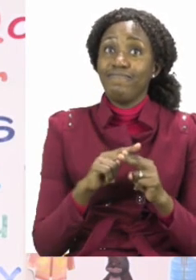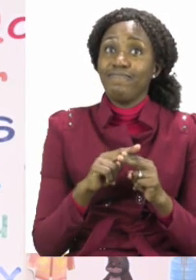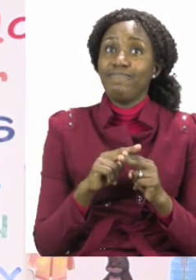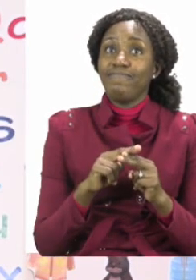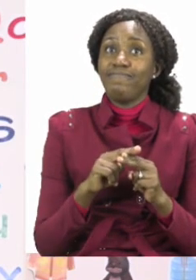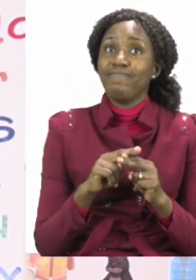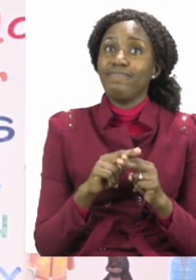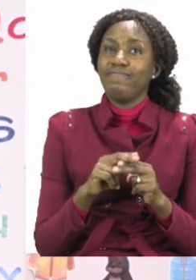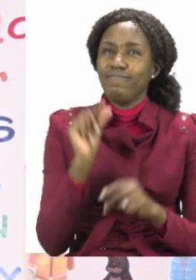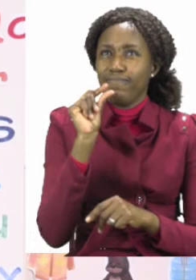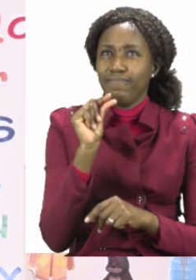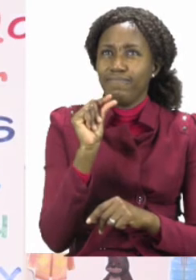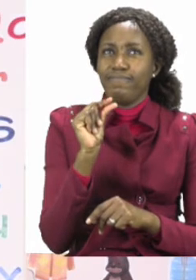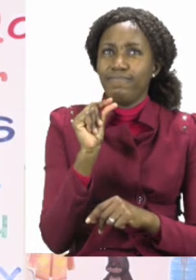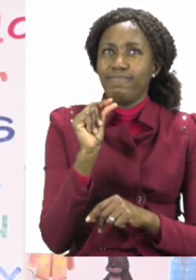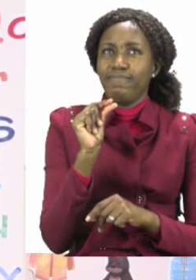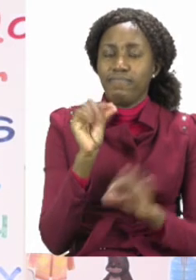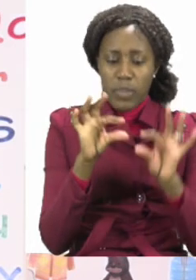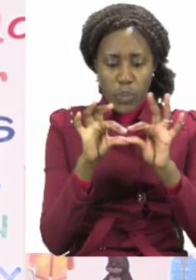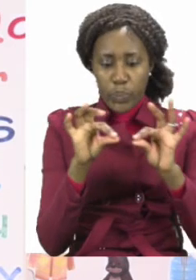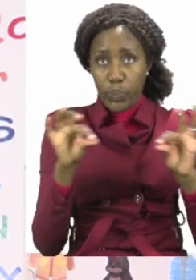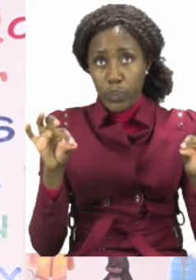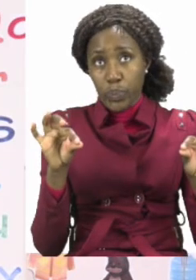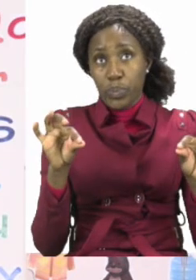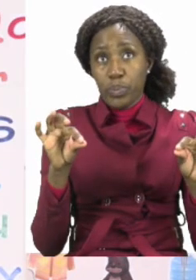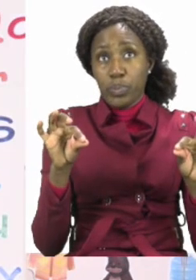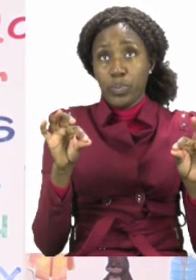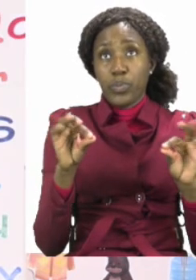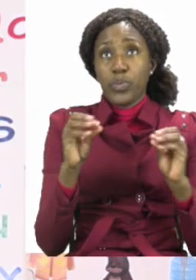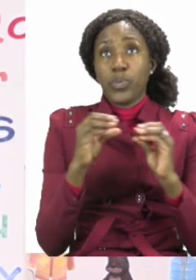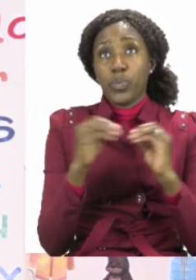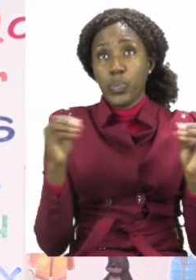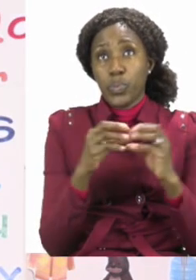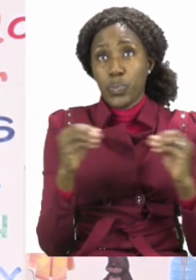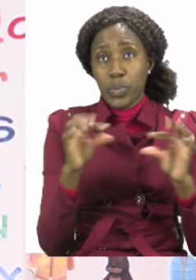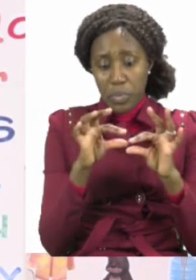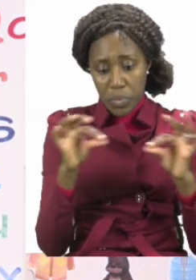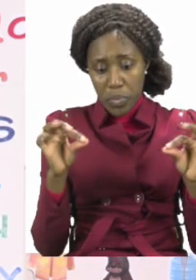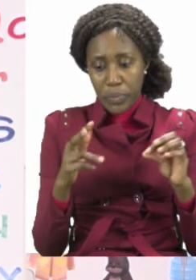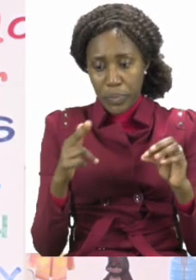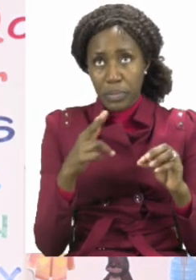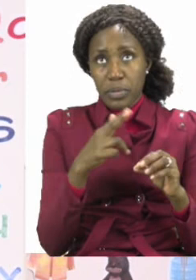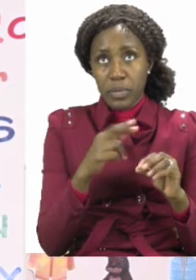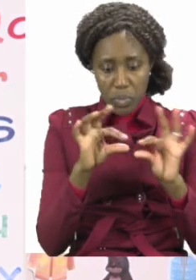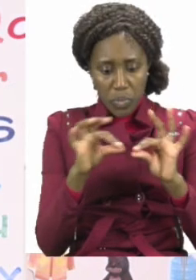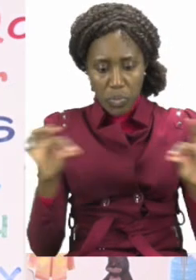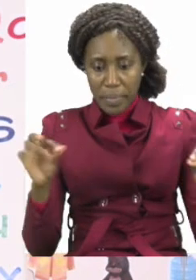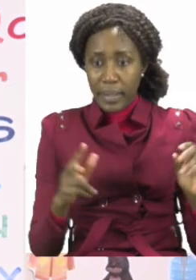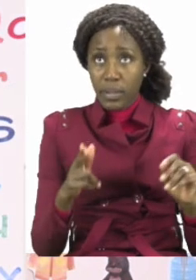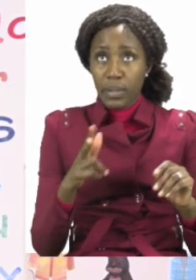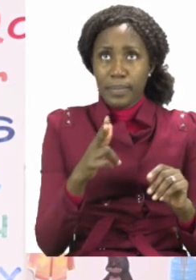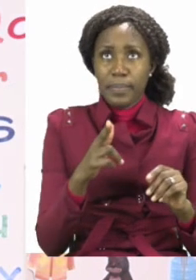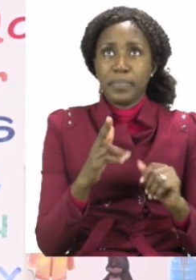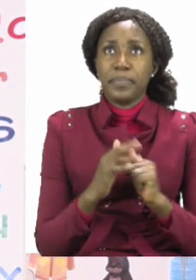few pieces of rope or wool that you can cut out. And